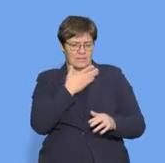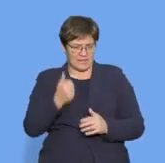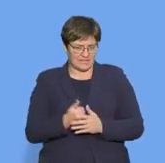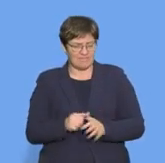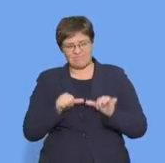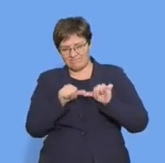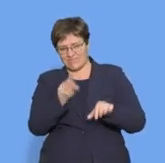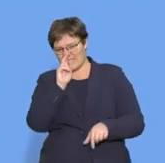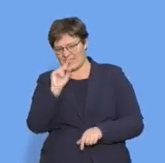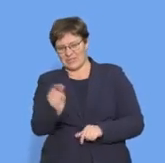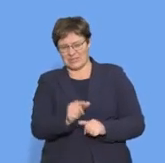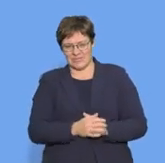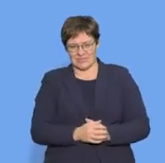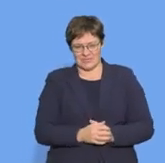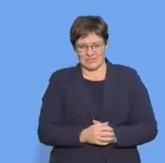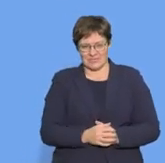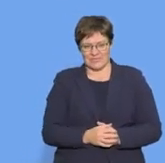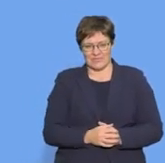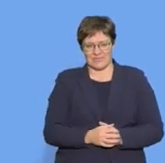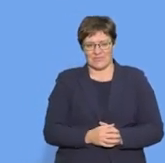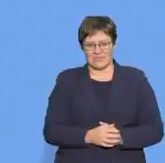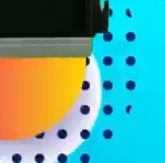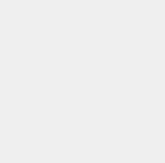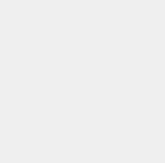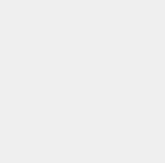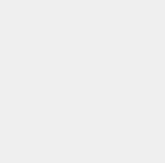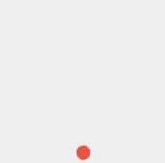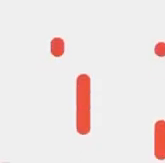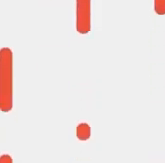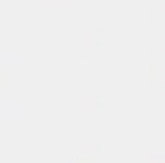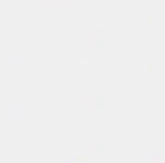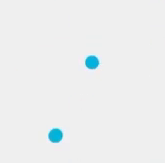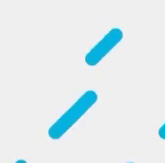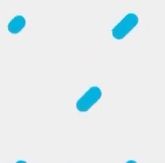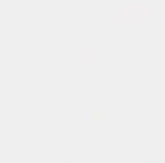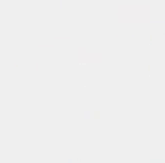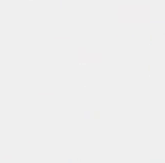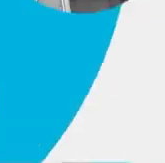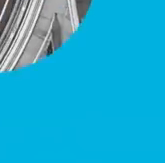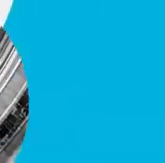that. Please stay tuned. I'll be back just now.